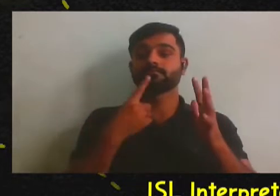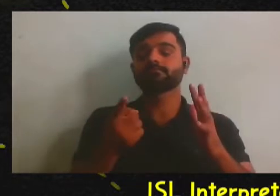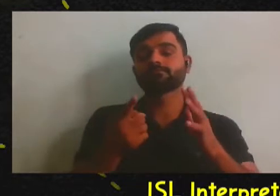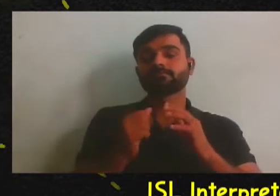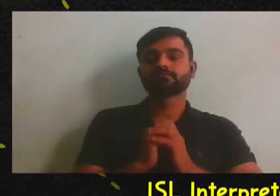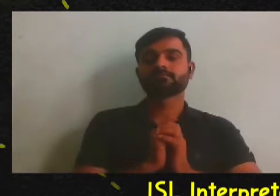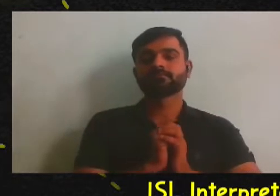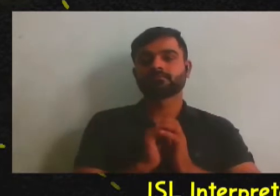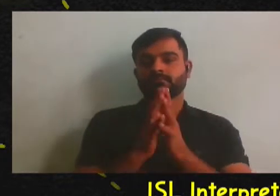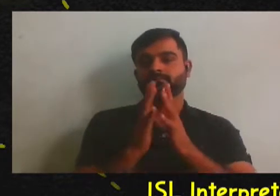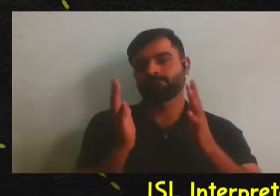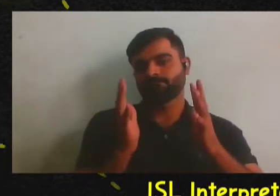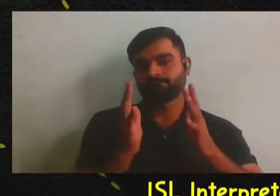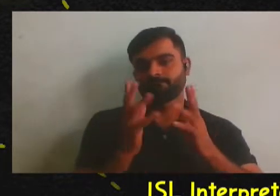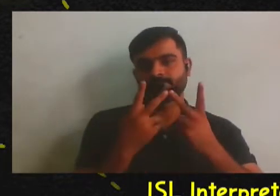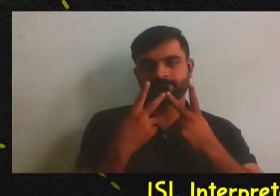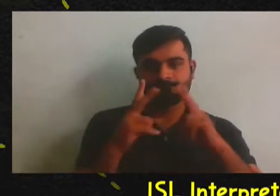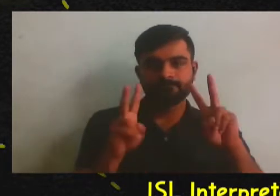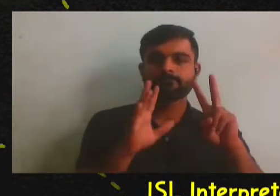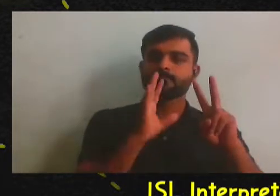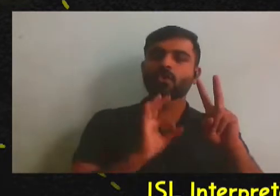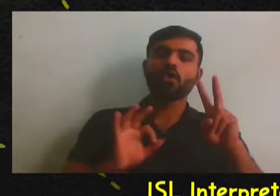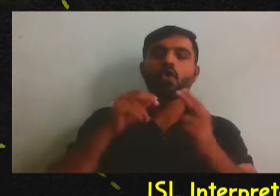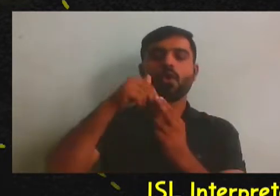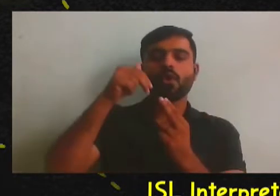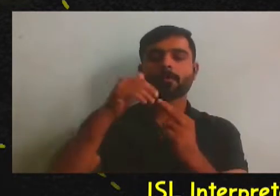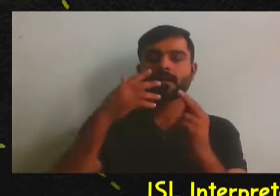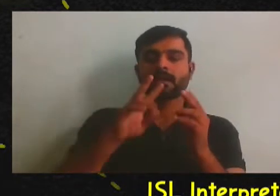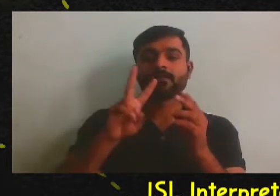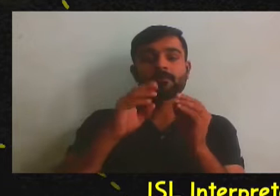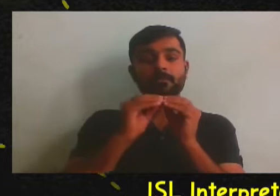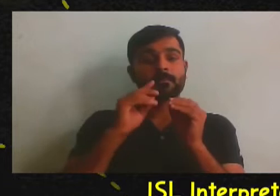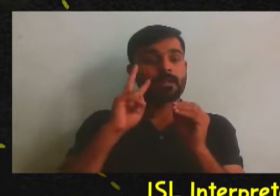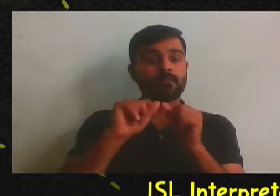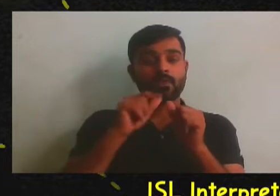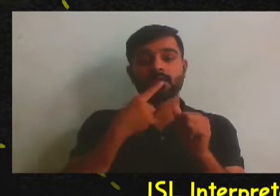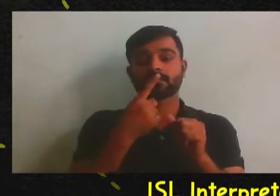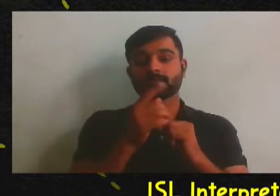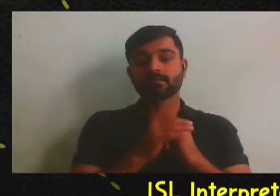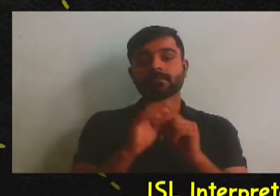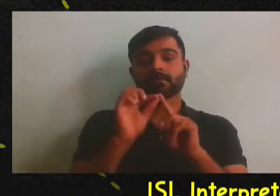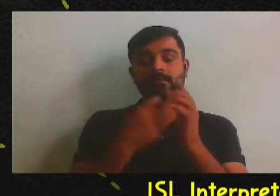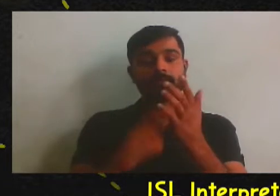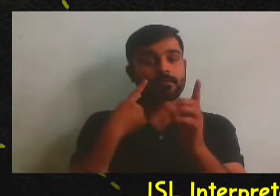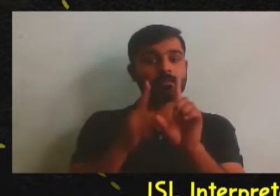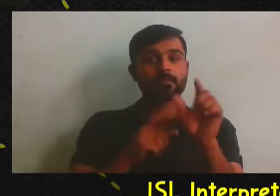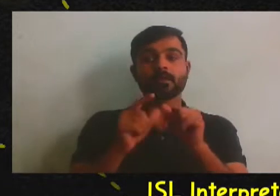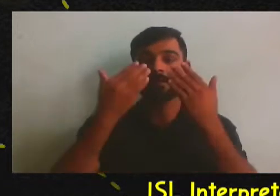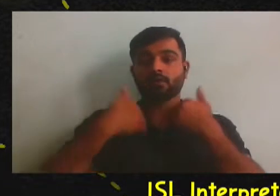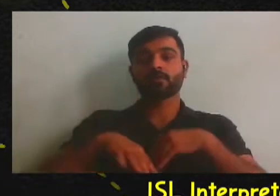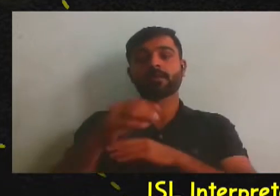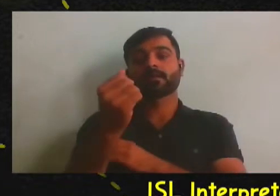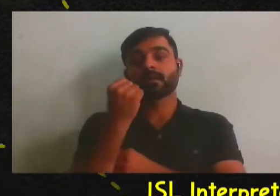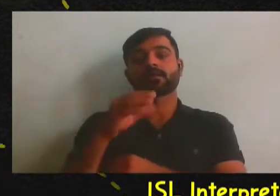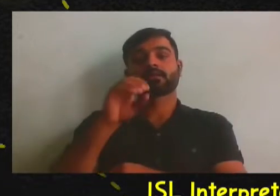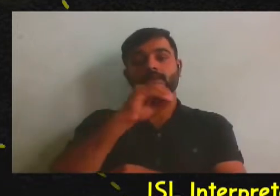slightly more a different origin story from what Biva shared. Kriya is a feminist human rights organization,